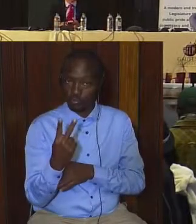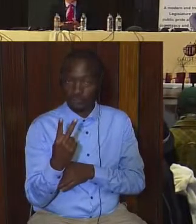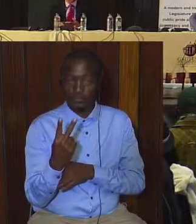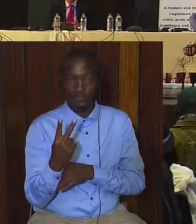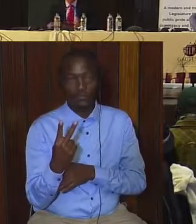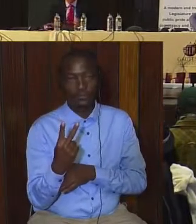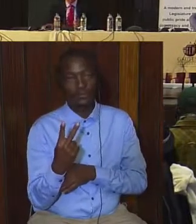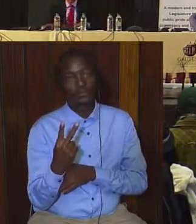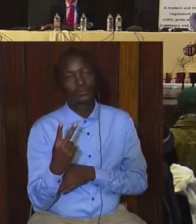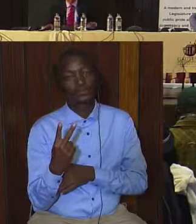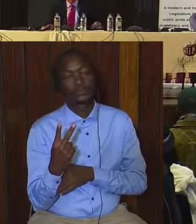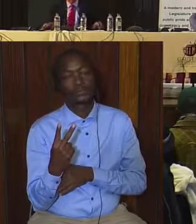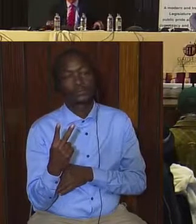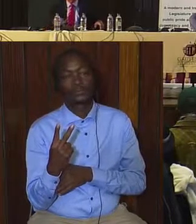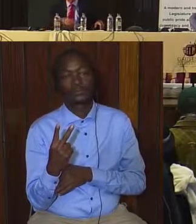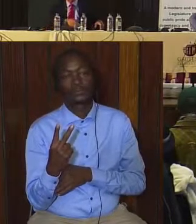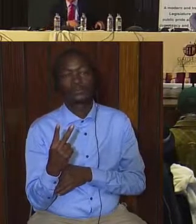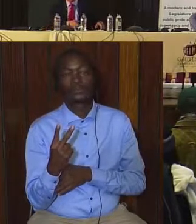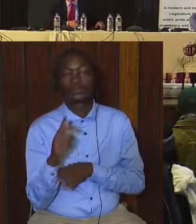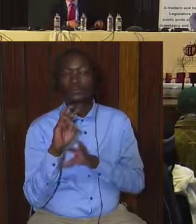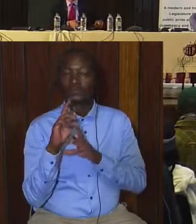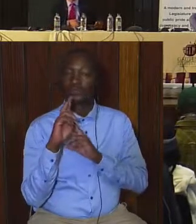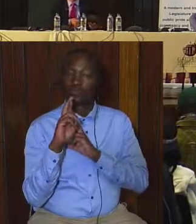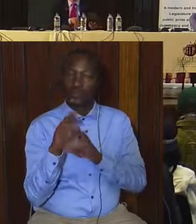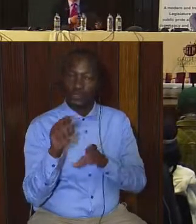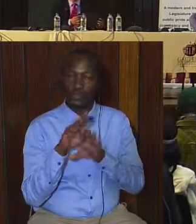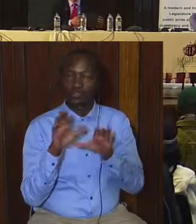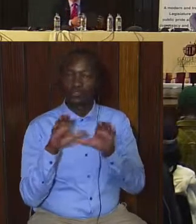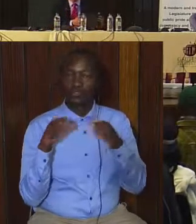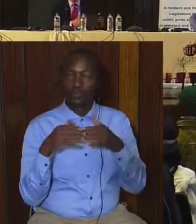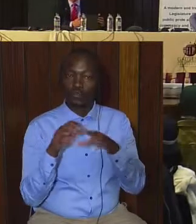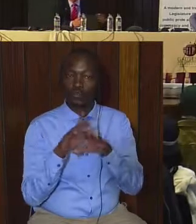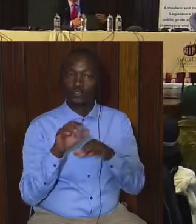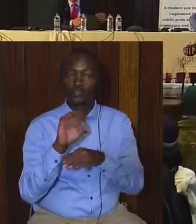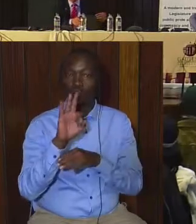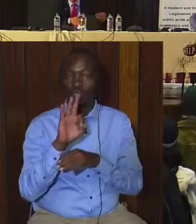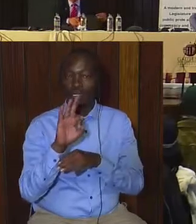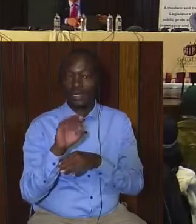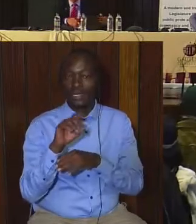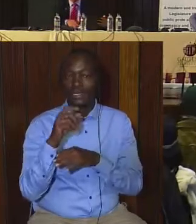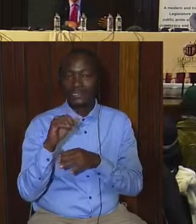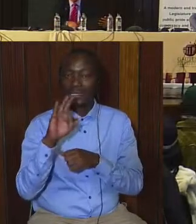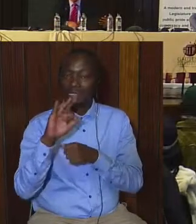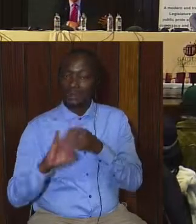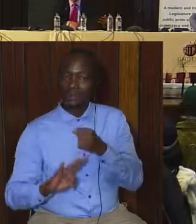is the response to the committee on the third quarter report.